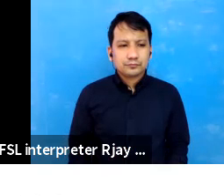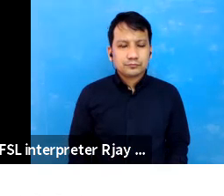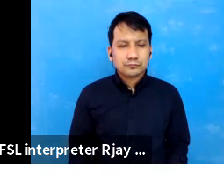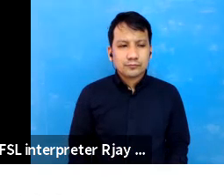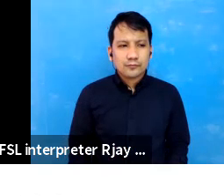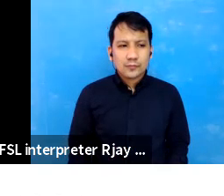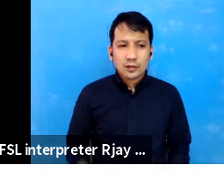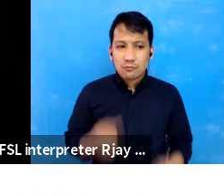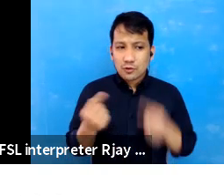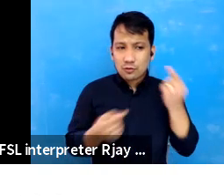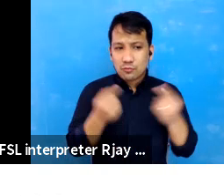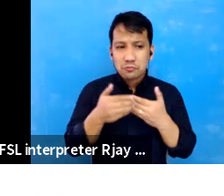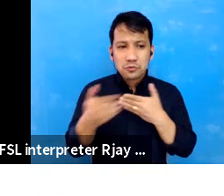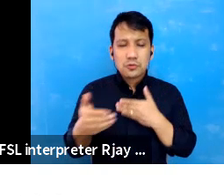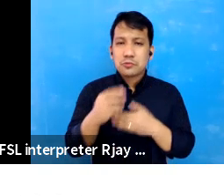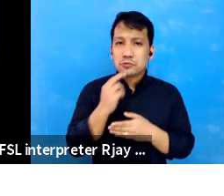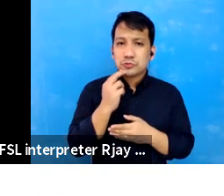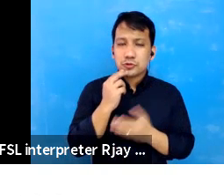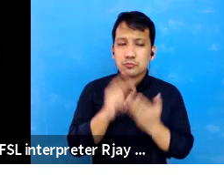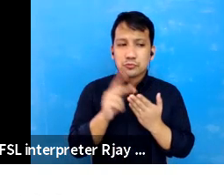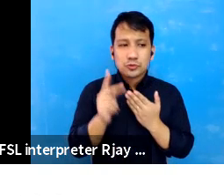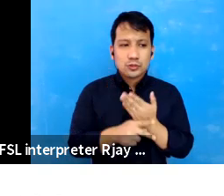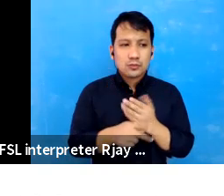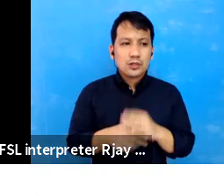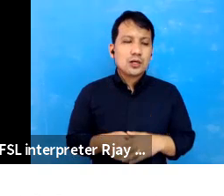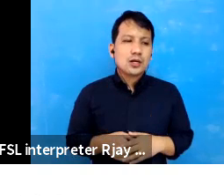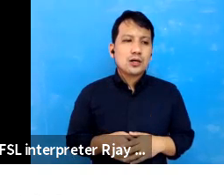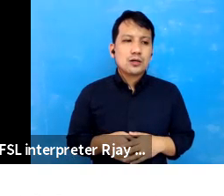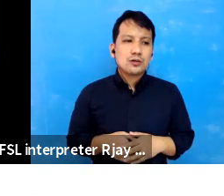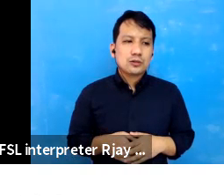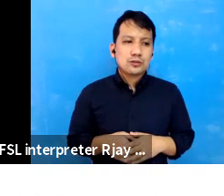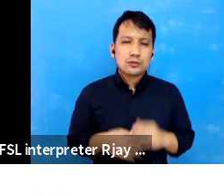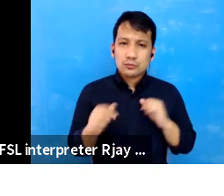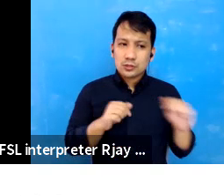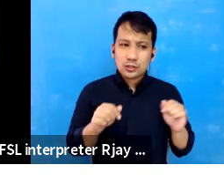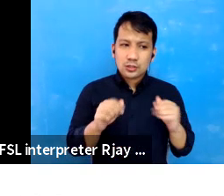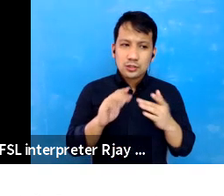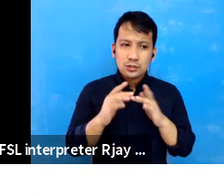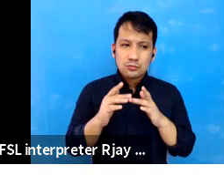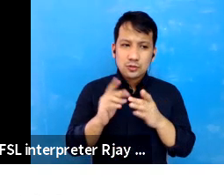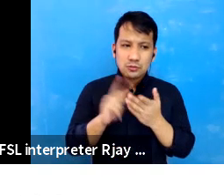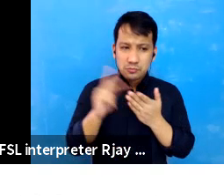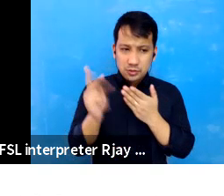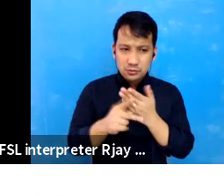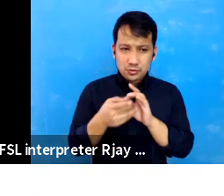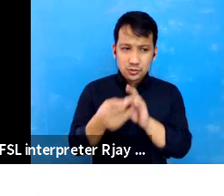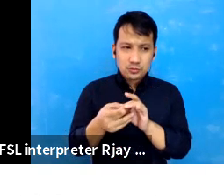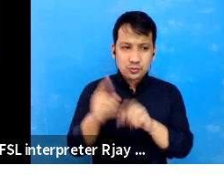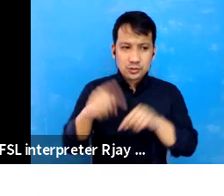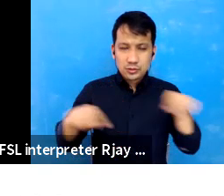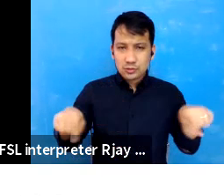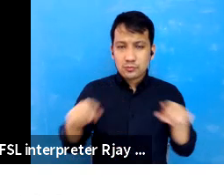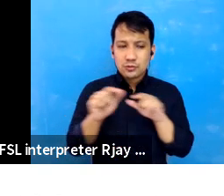Ang consideration and implementation of the nutrition program, una, the active intersectoral participation of different